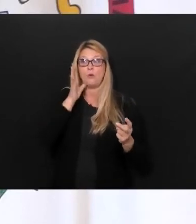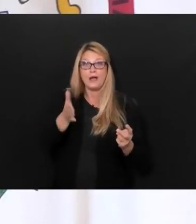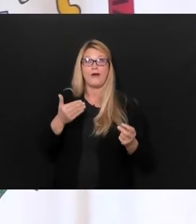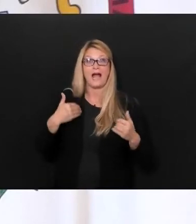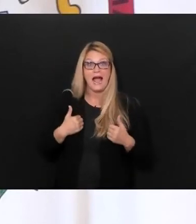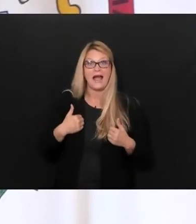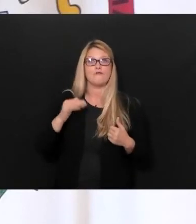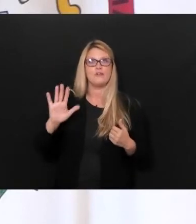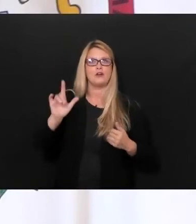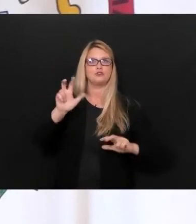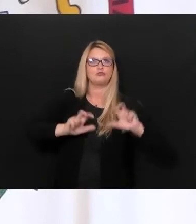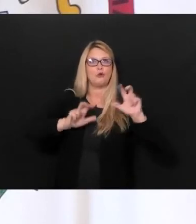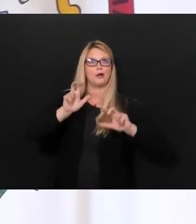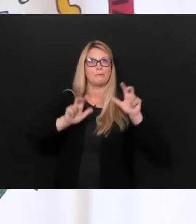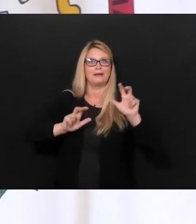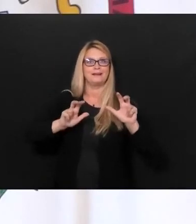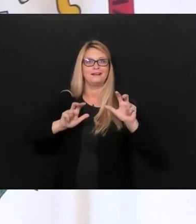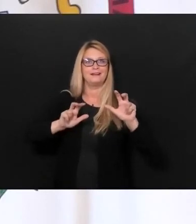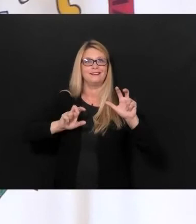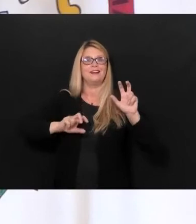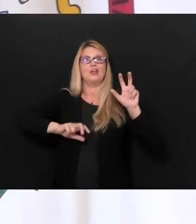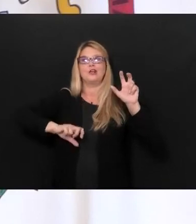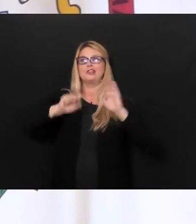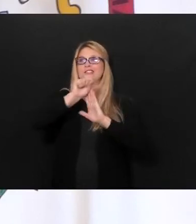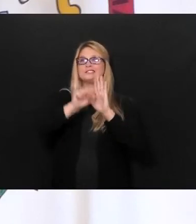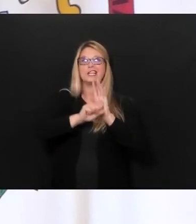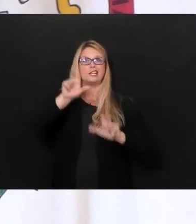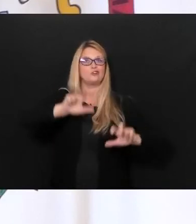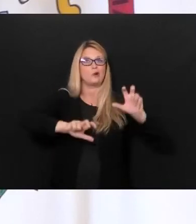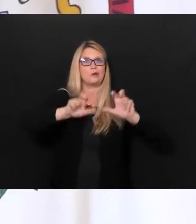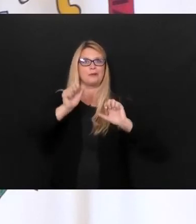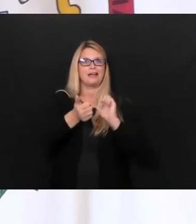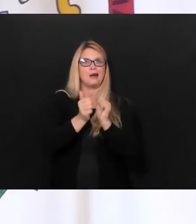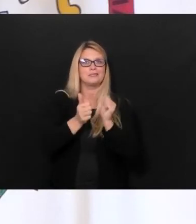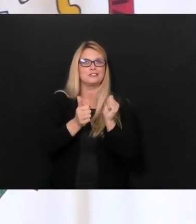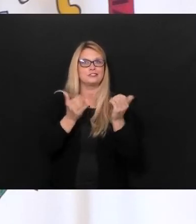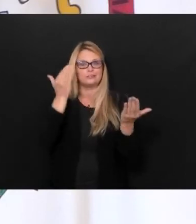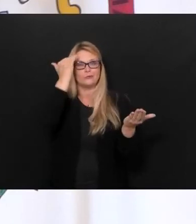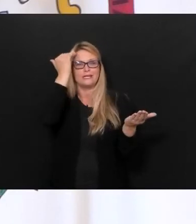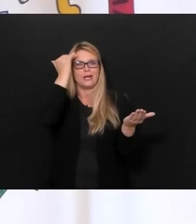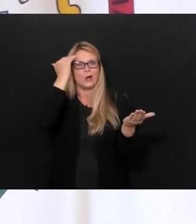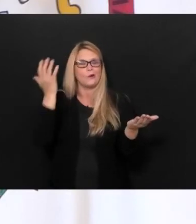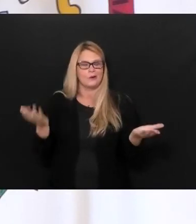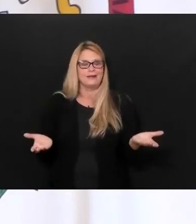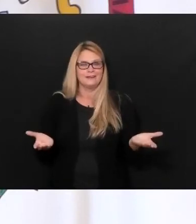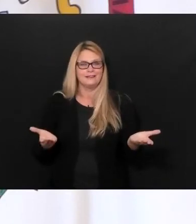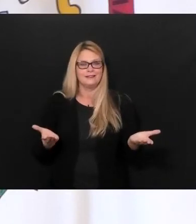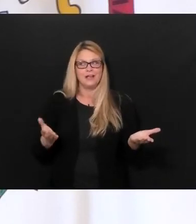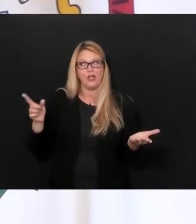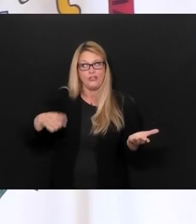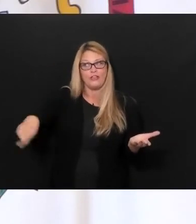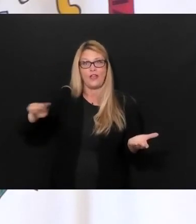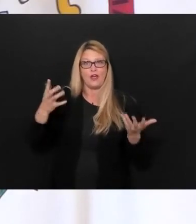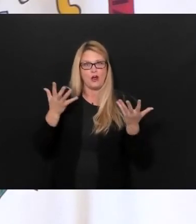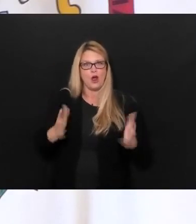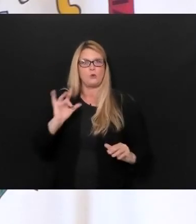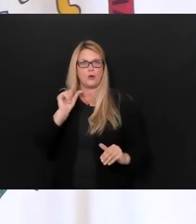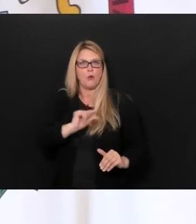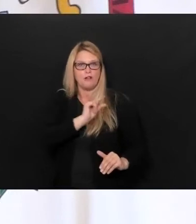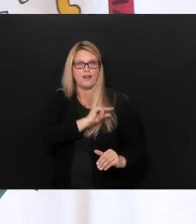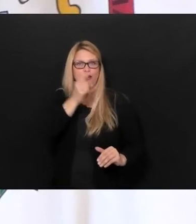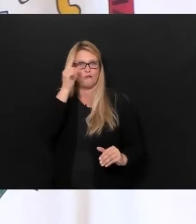their days in state tournament competition, you know, and everything. These people qualified and everything,